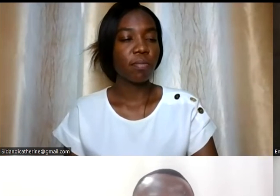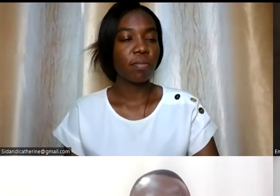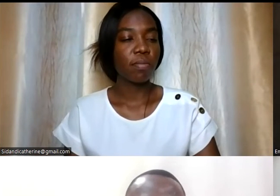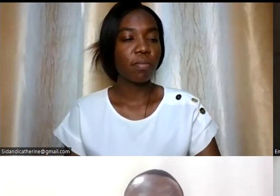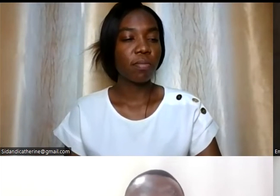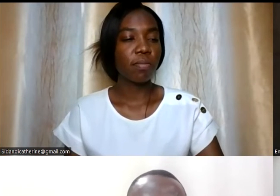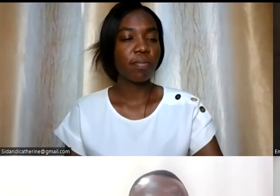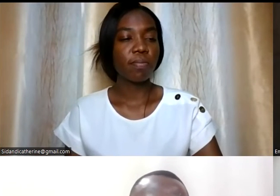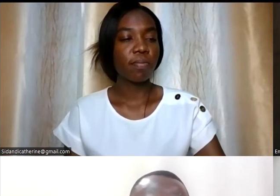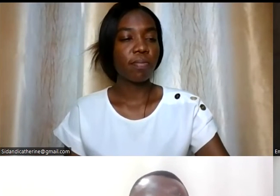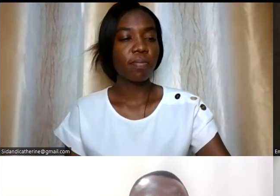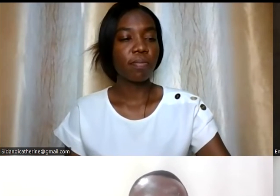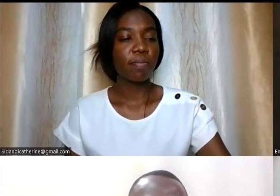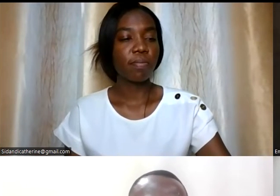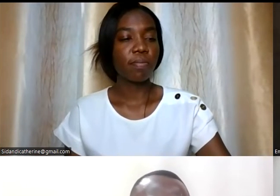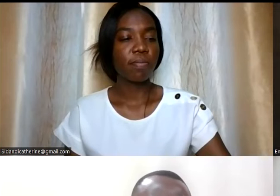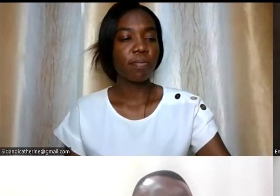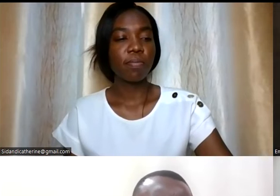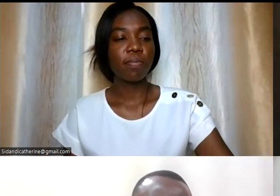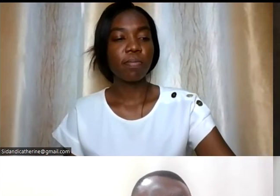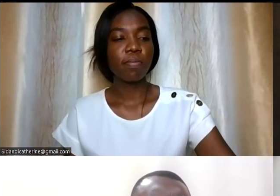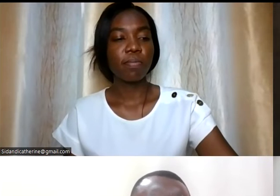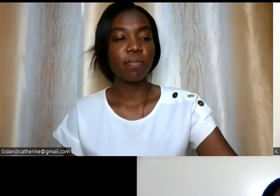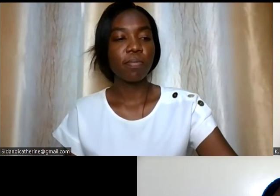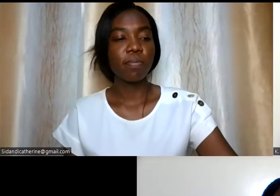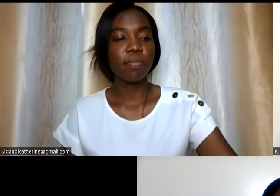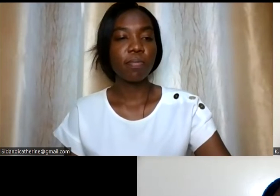Emily, if you can hear me, you're frozen.